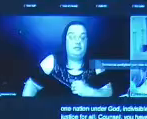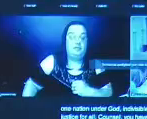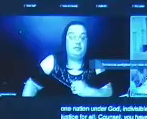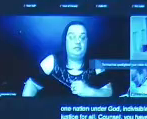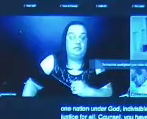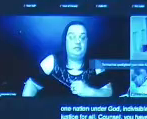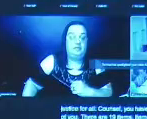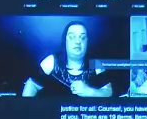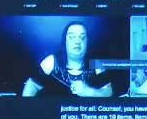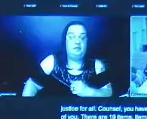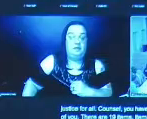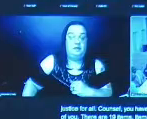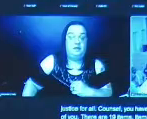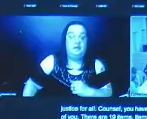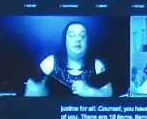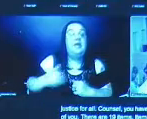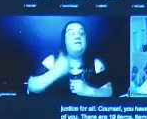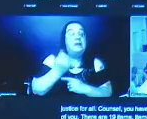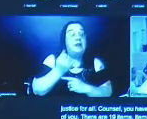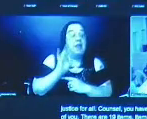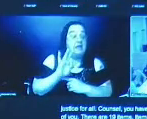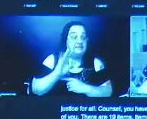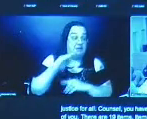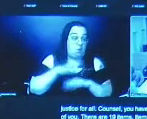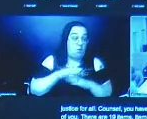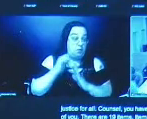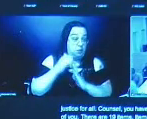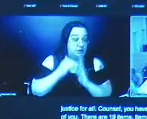any changes to the agenda?